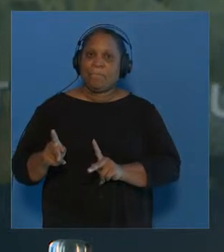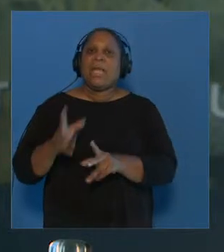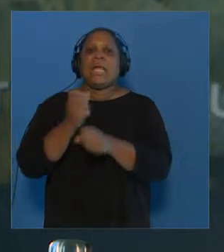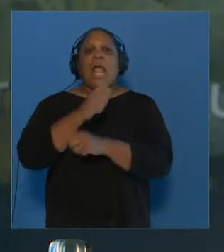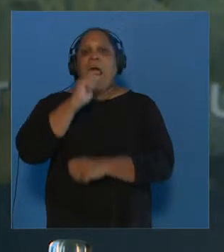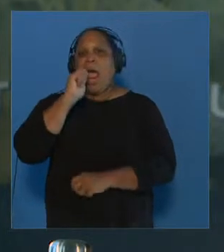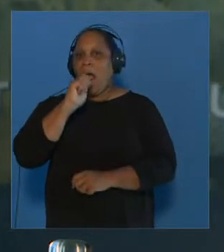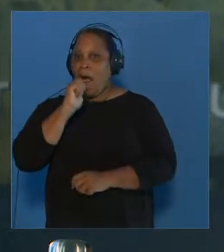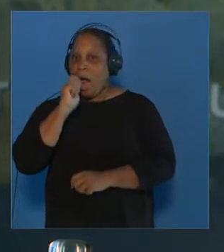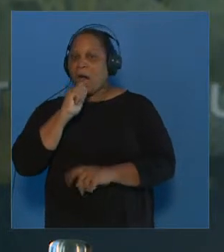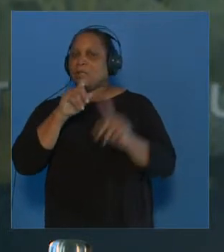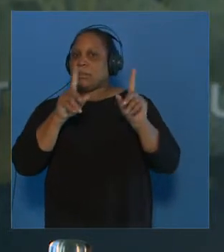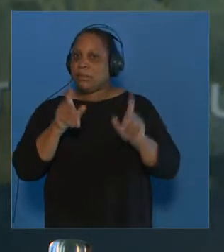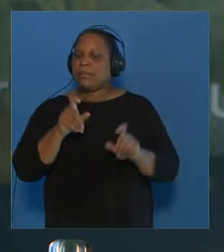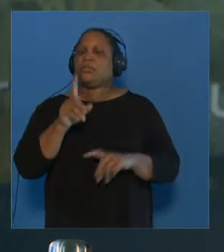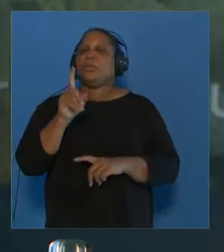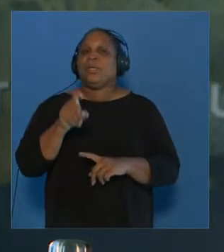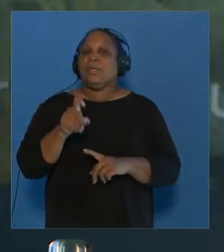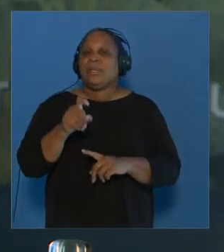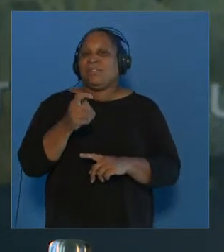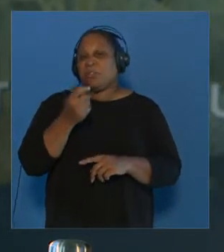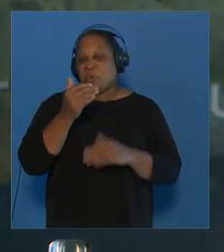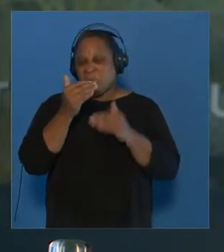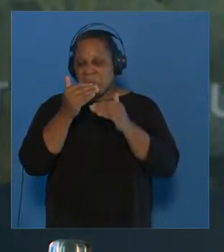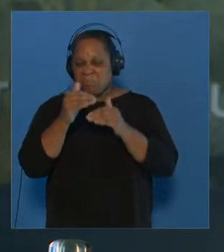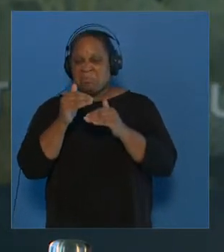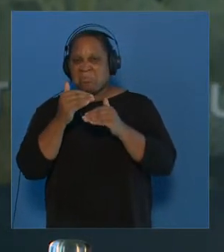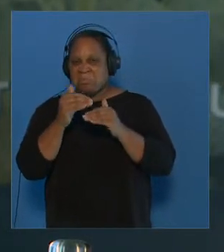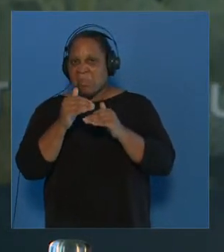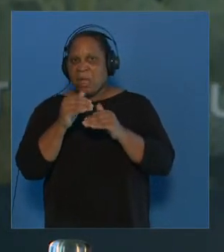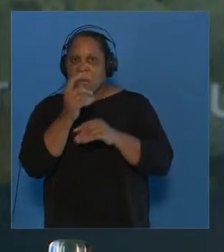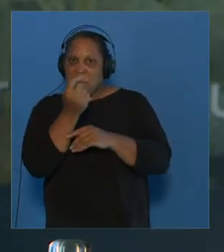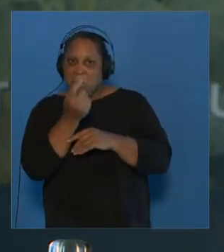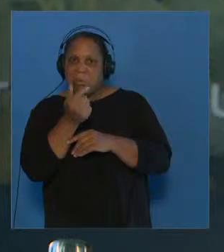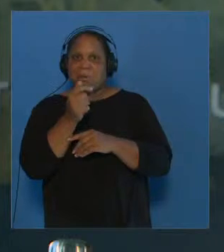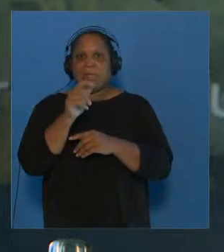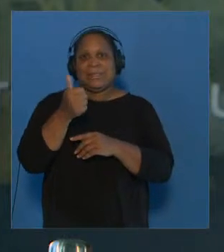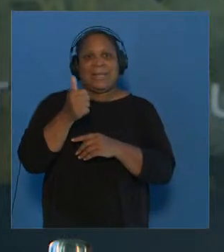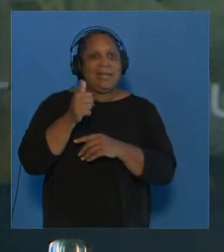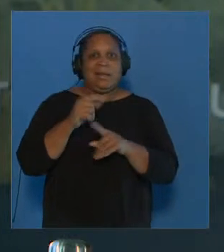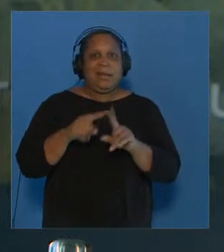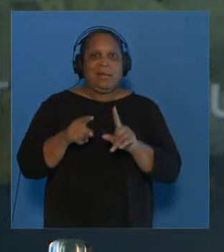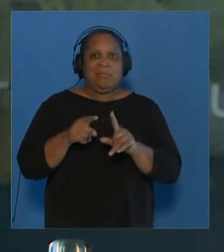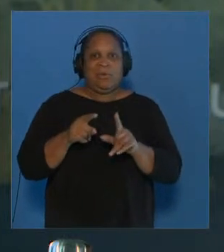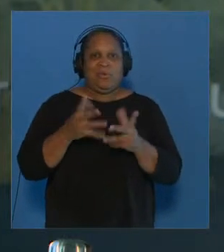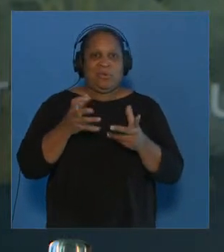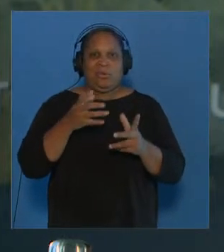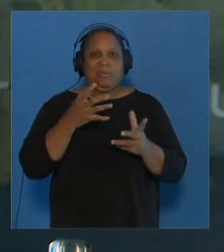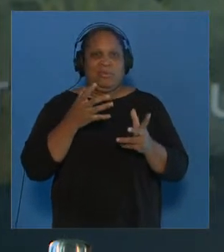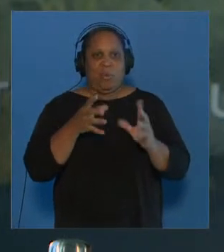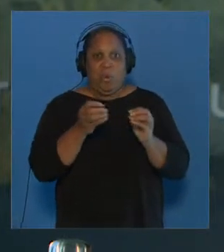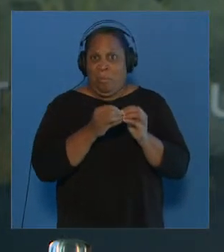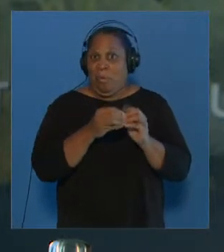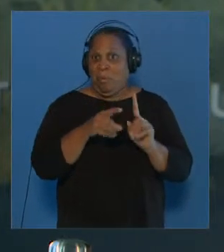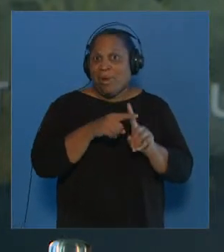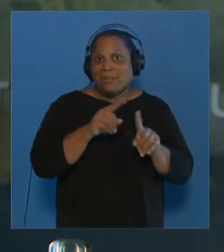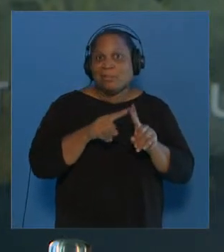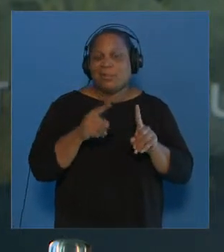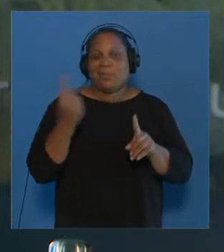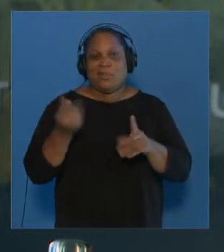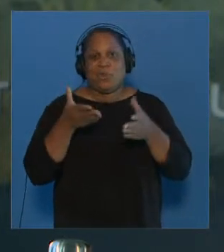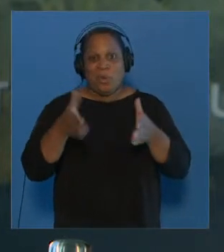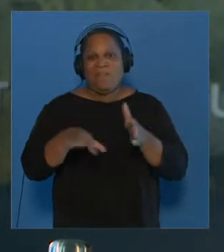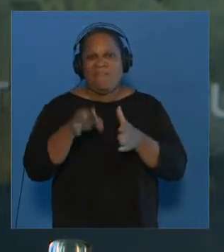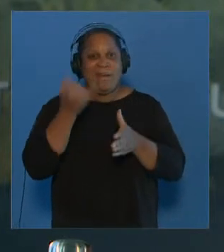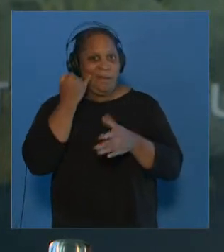saliva test. So we have to do a minimal of 10, and on one hand, we don't want to say we want more positives, but that's the only way we're going to be able to validate it